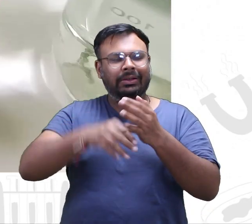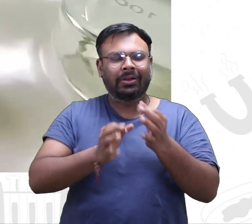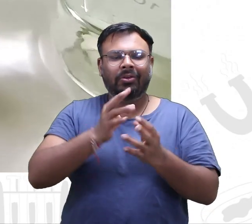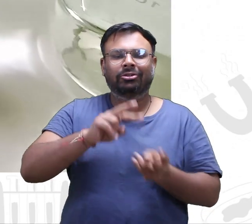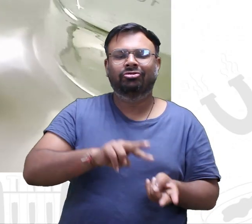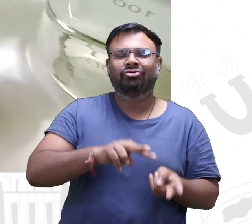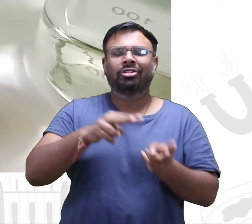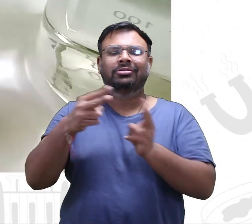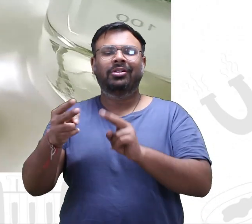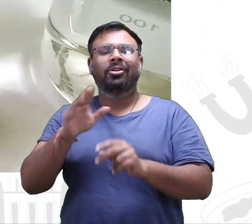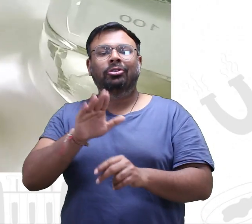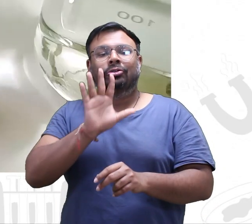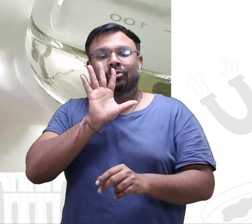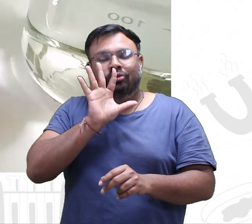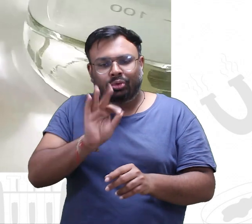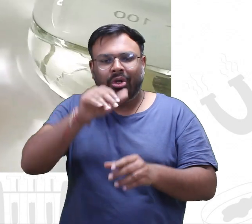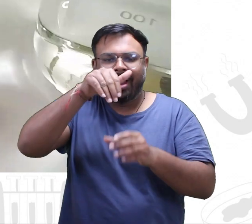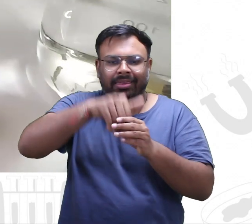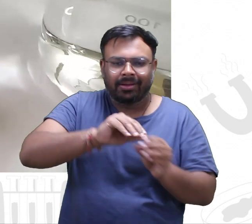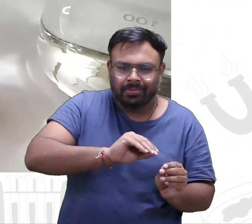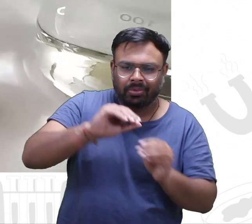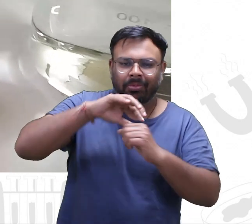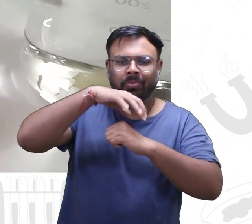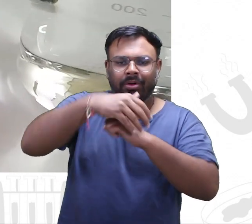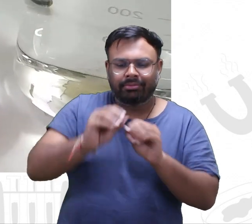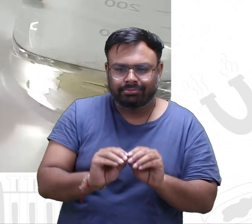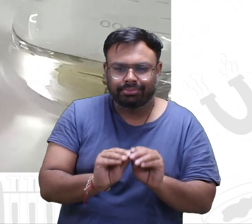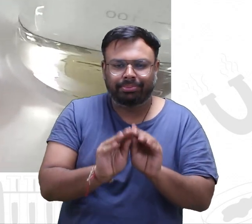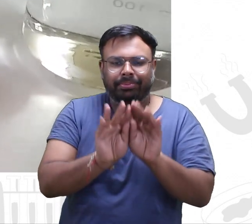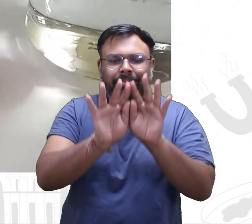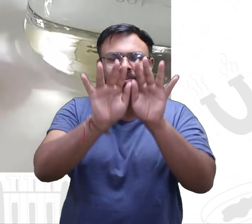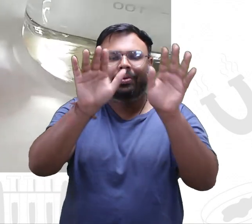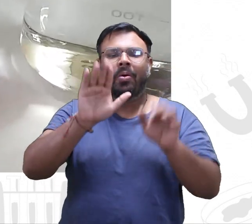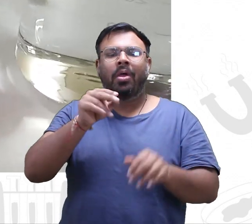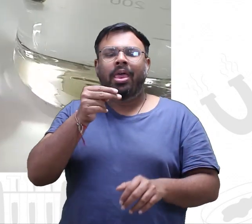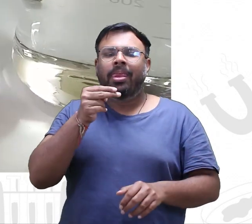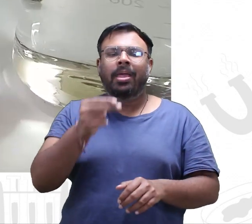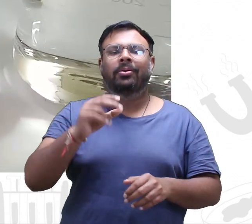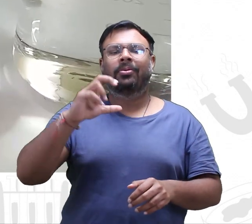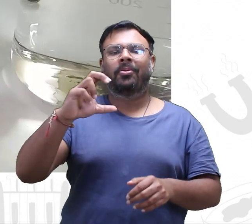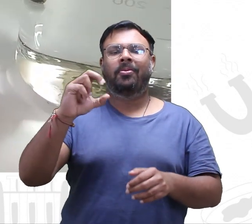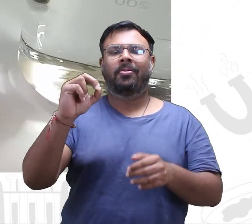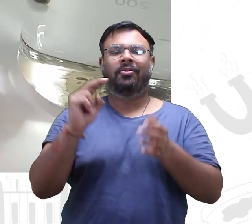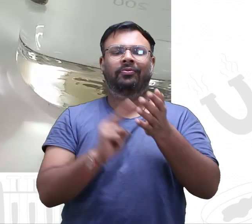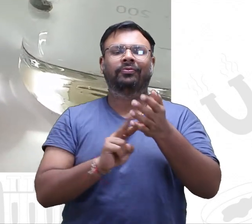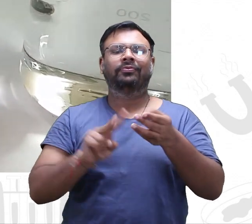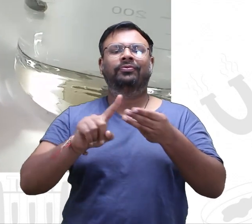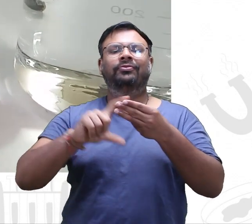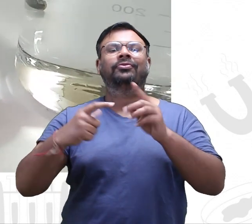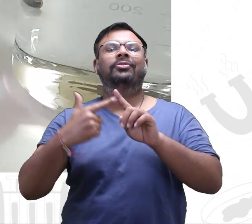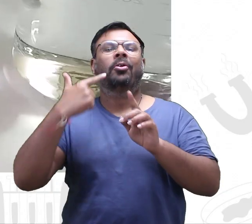heat transfer, in which actual movement of particle is involved, is called convection.